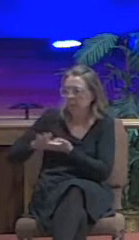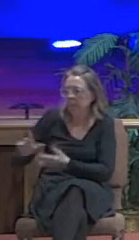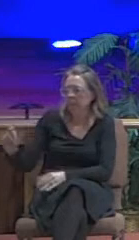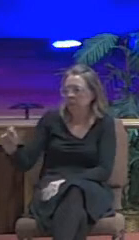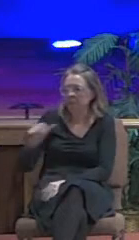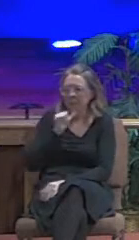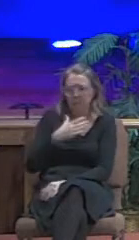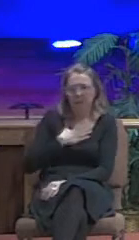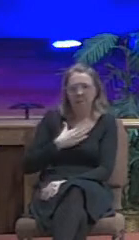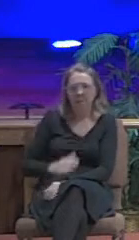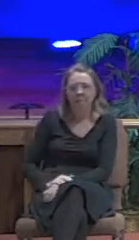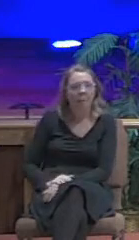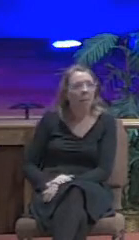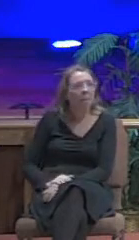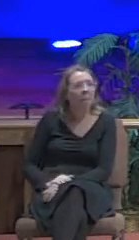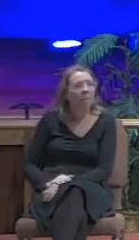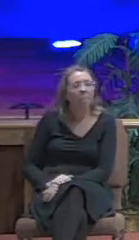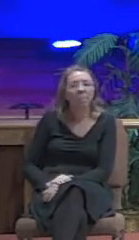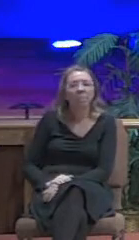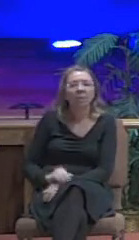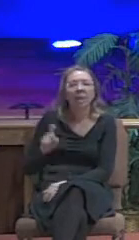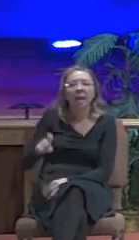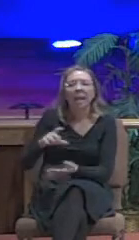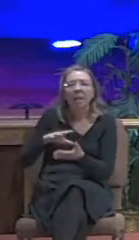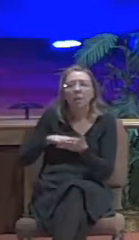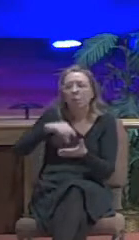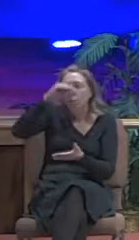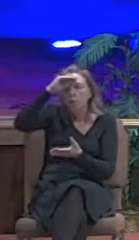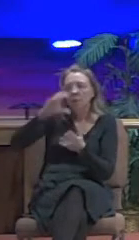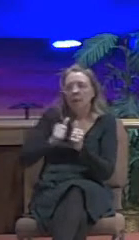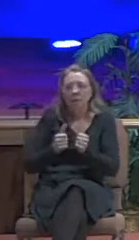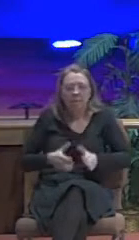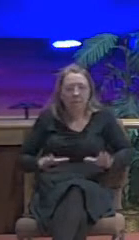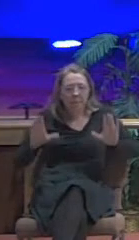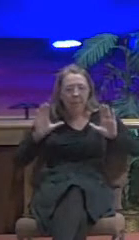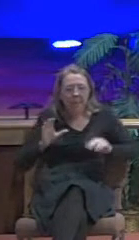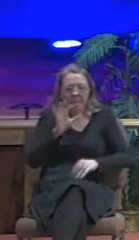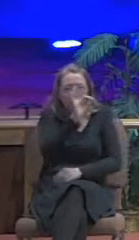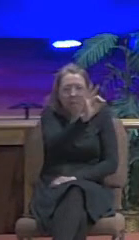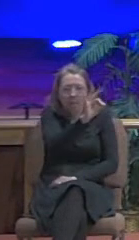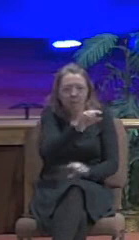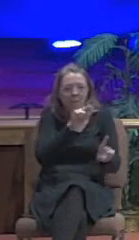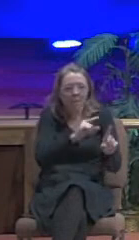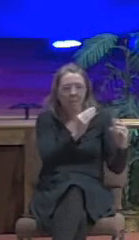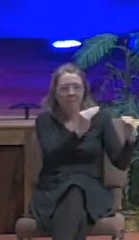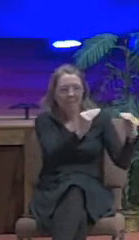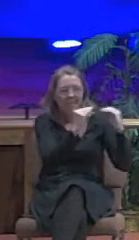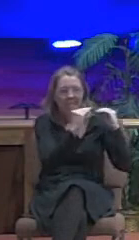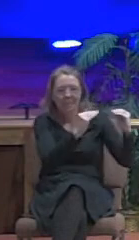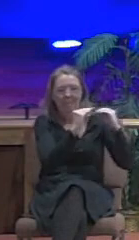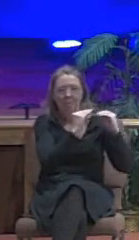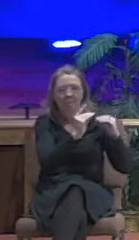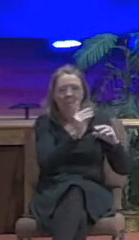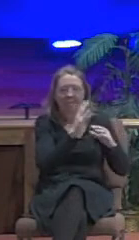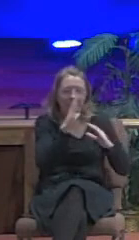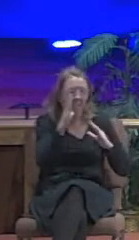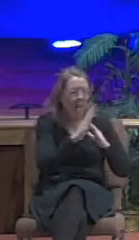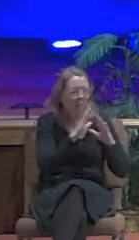But I had to learn how to submit to that pastor who was teaching me the most valuable lesson